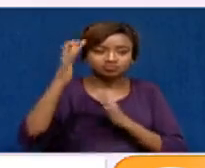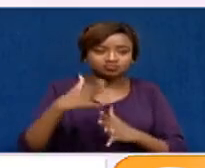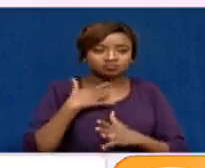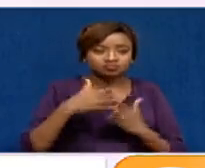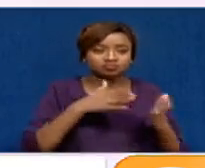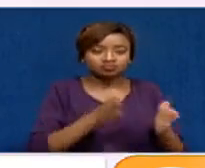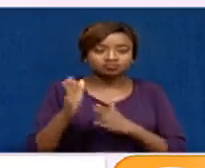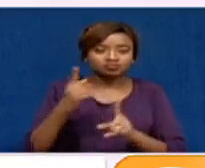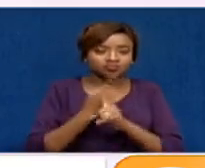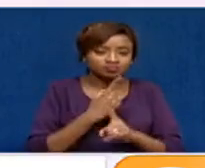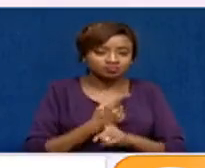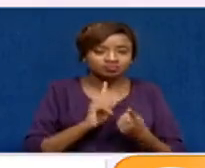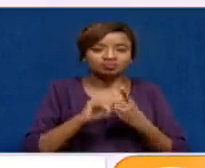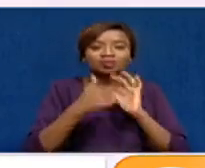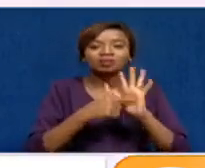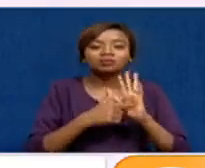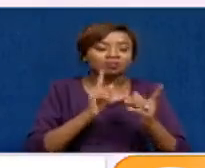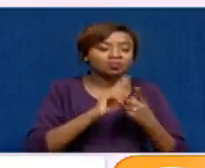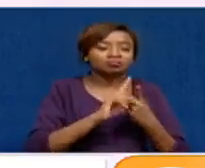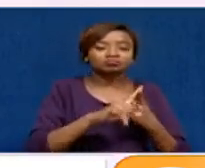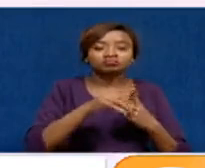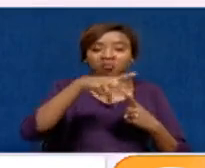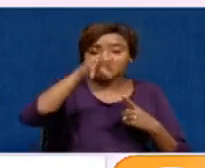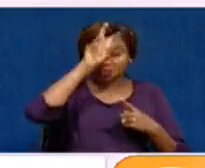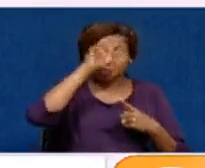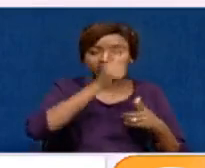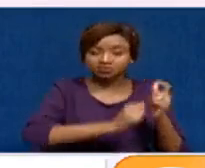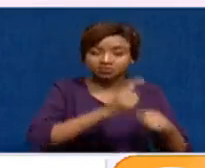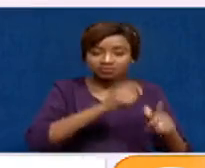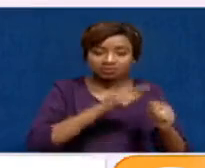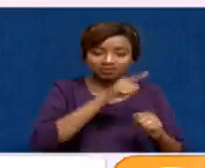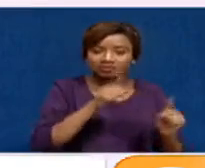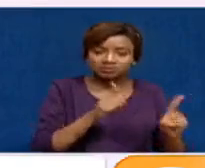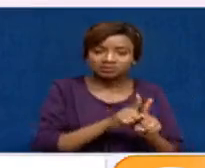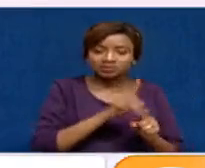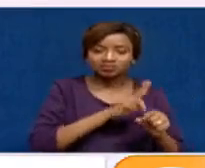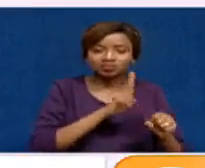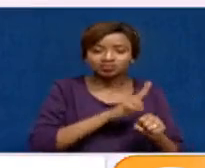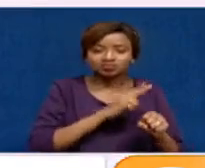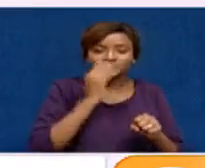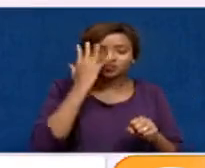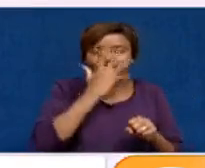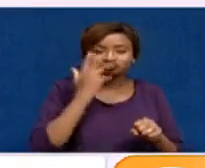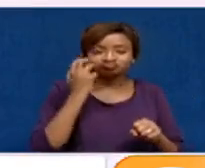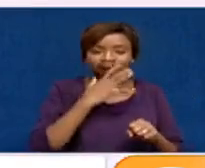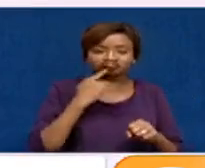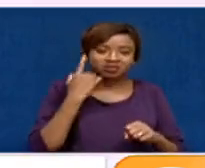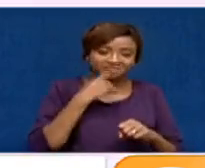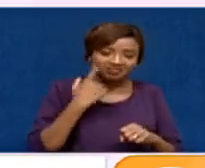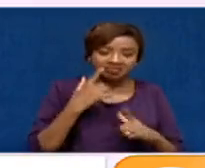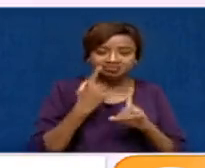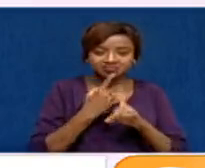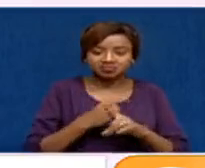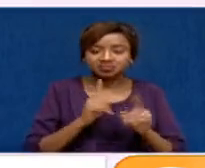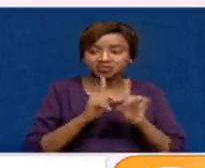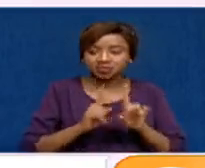alternatives like goat milk, not just for consumption, but as a beauty treatment as well. Now, a pair of entrepreneurs in Embu